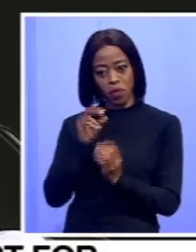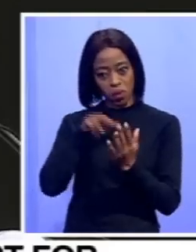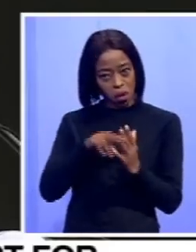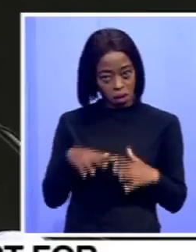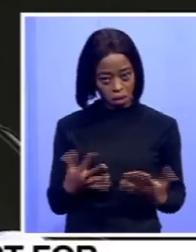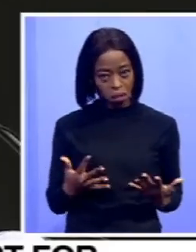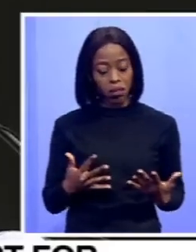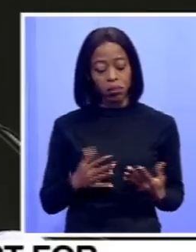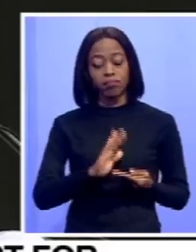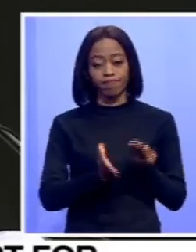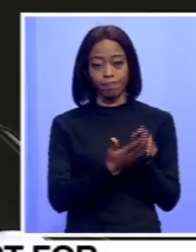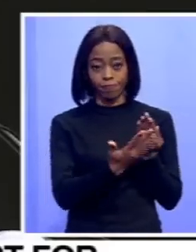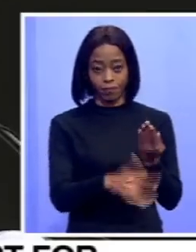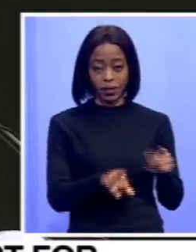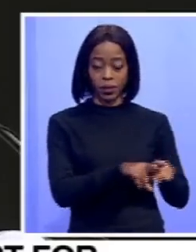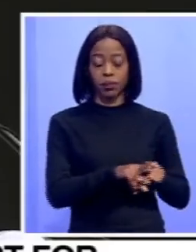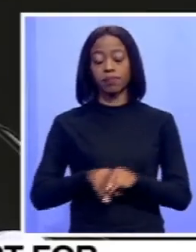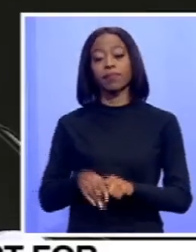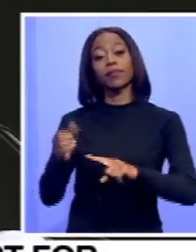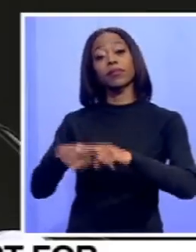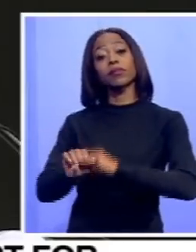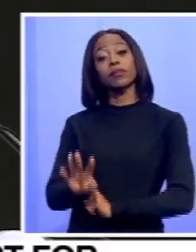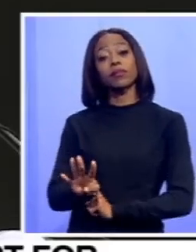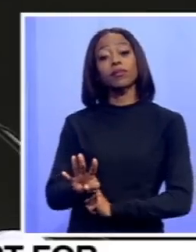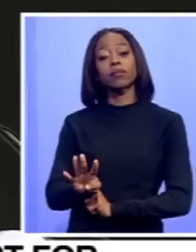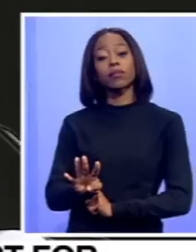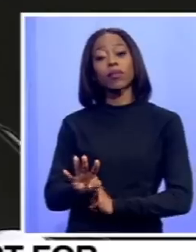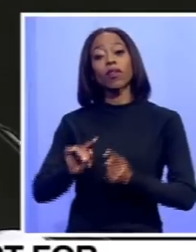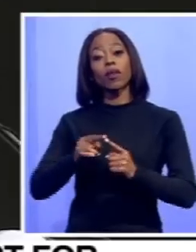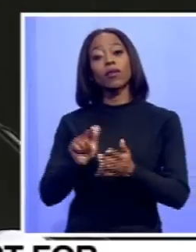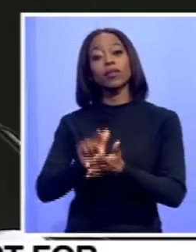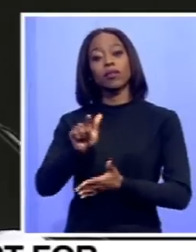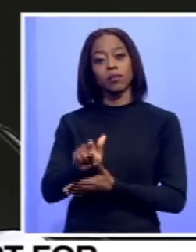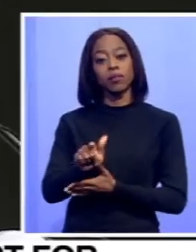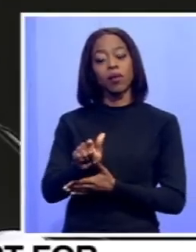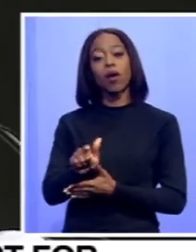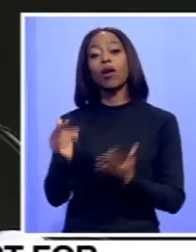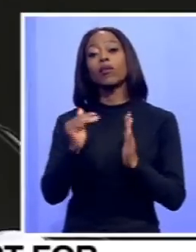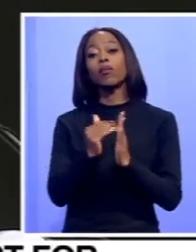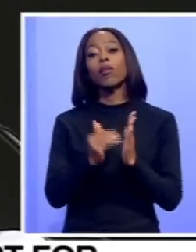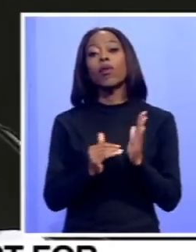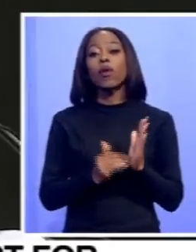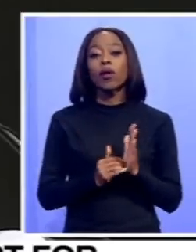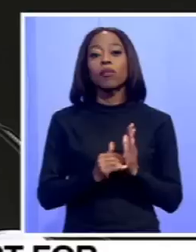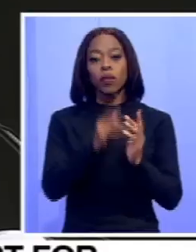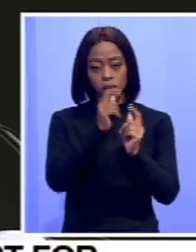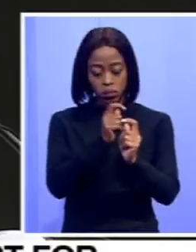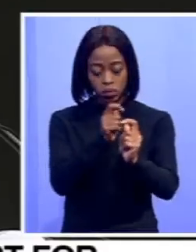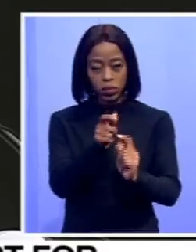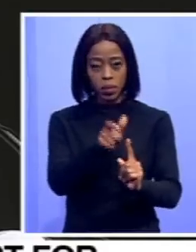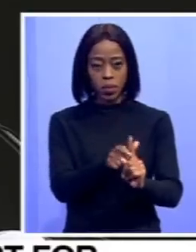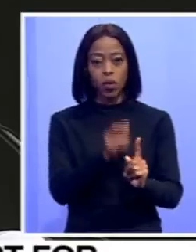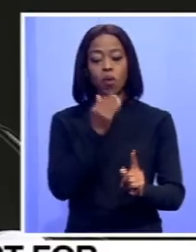admitted as Exhibit A. Sub 4. Item 17 on the funeral program was a tribute to the deceased, Mrs.